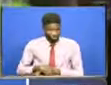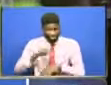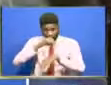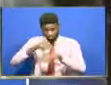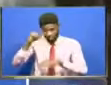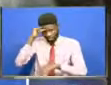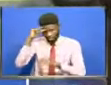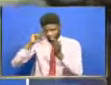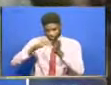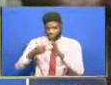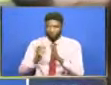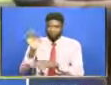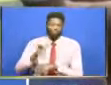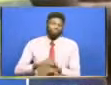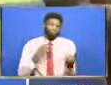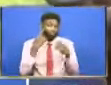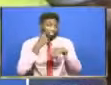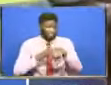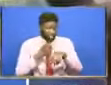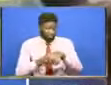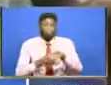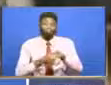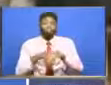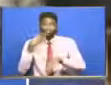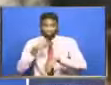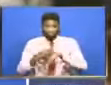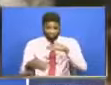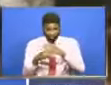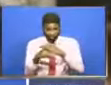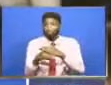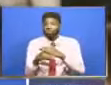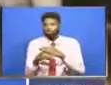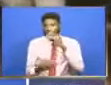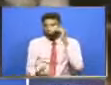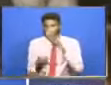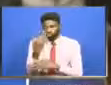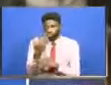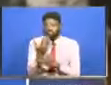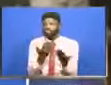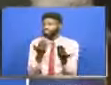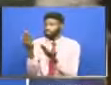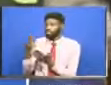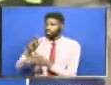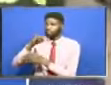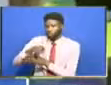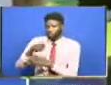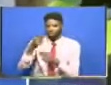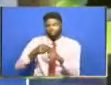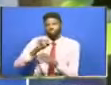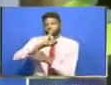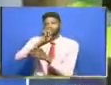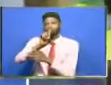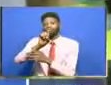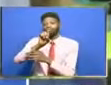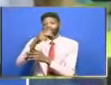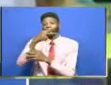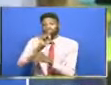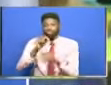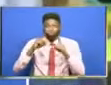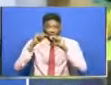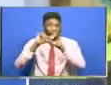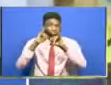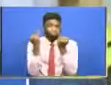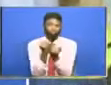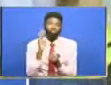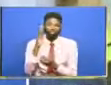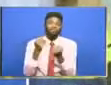government. Speaking during the laying of the foundation stone, Igembe South MP John Paul Murigi said the institution would be a great